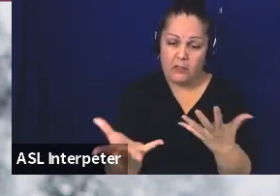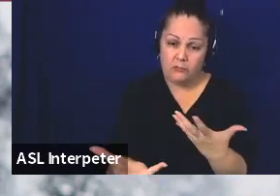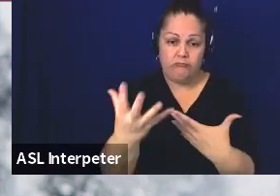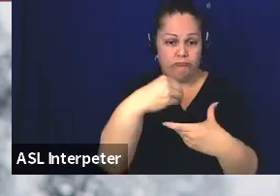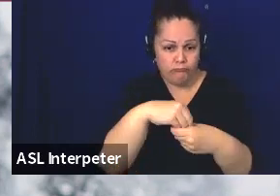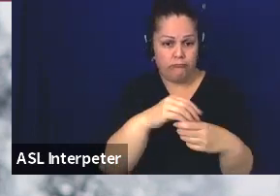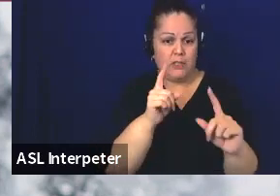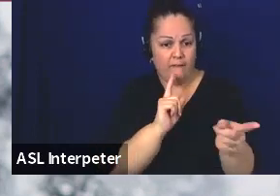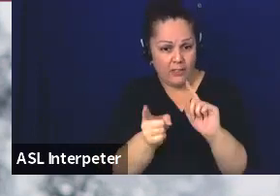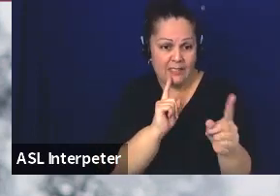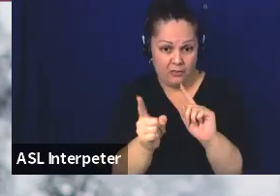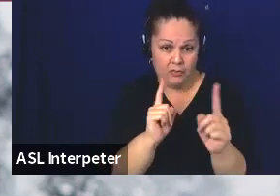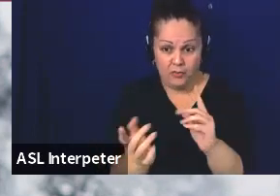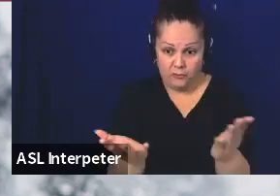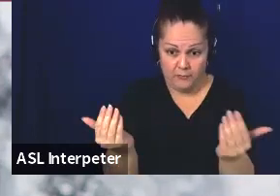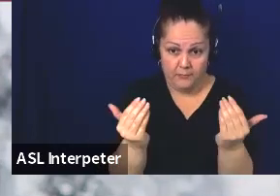the conversation.